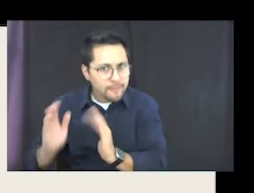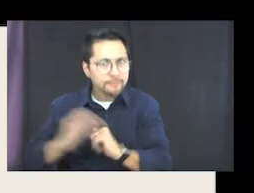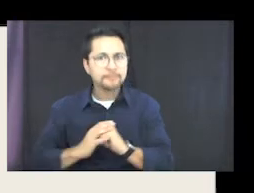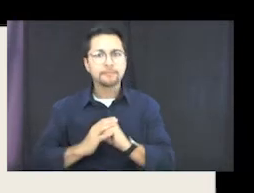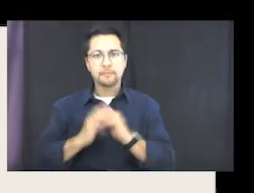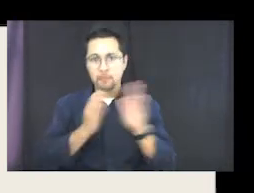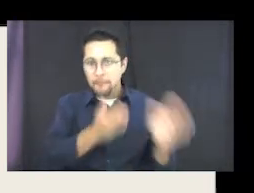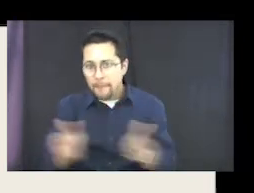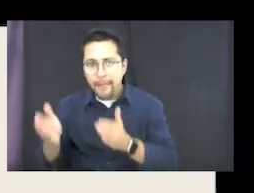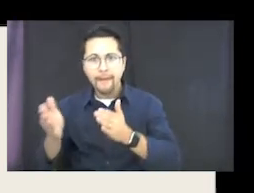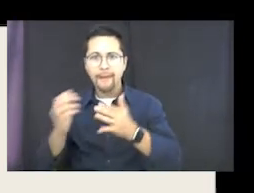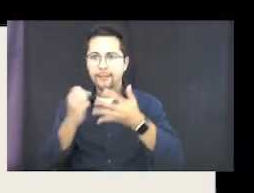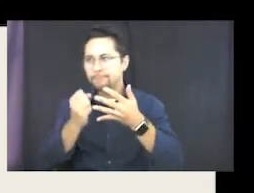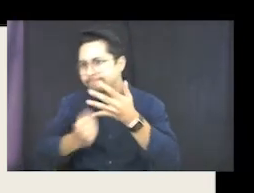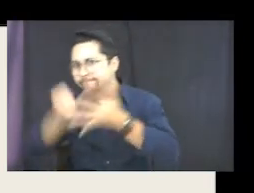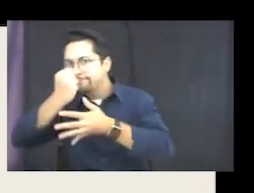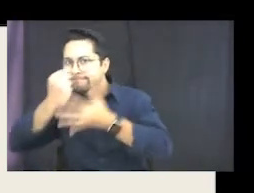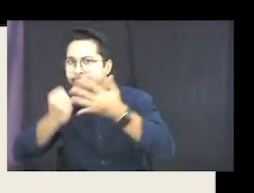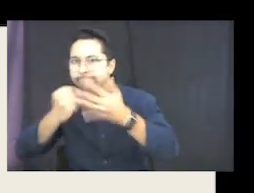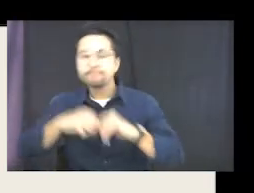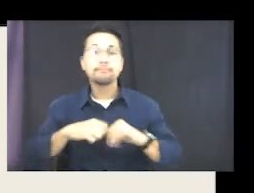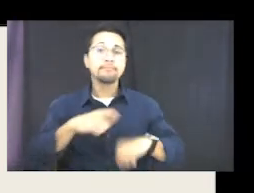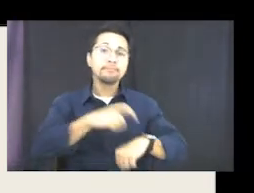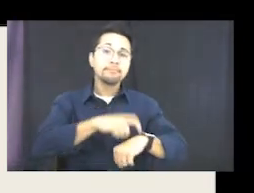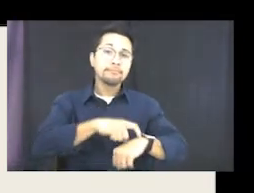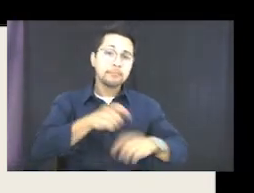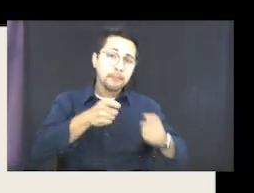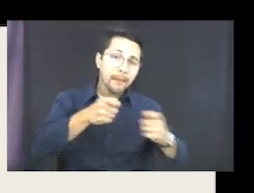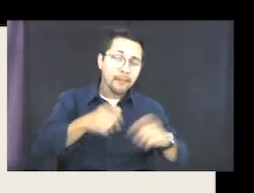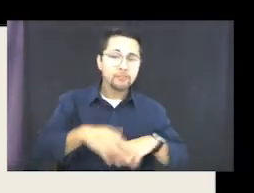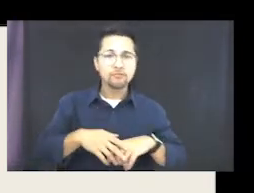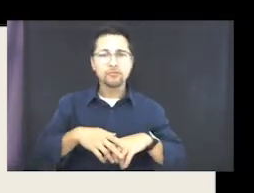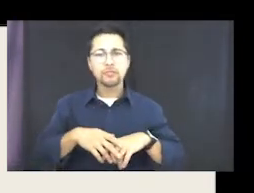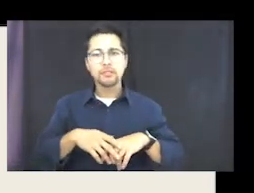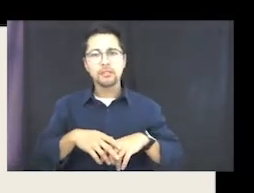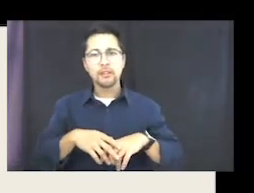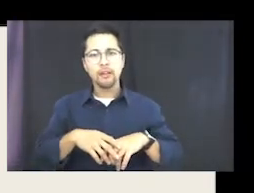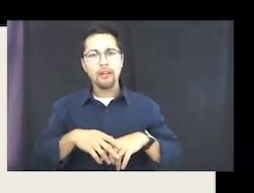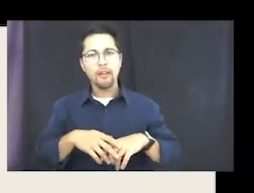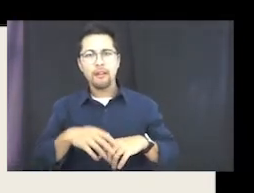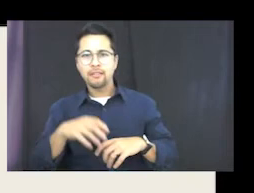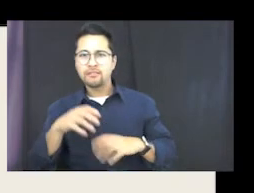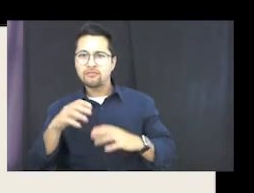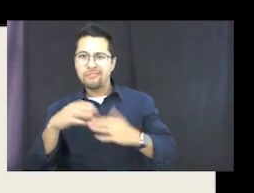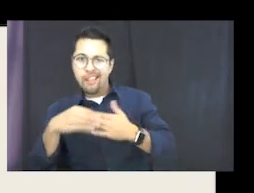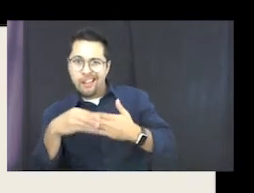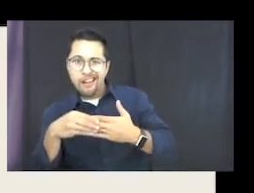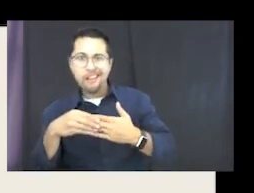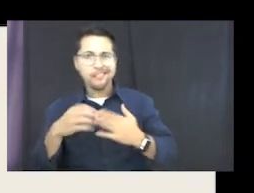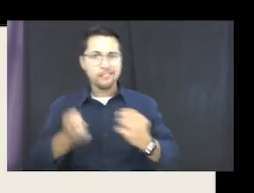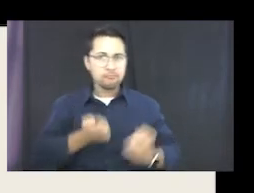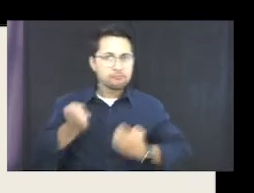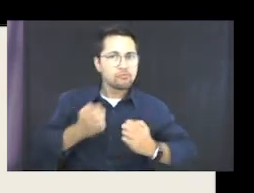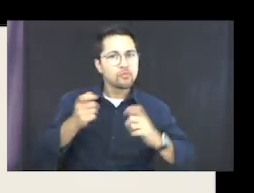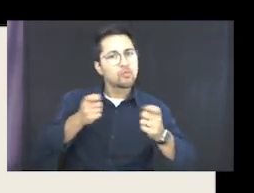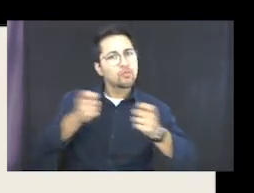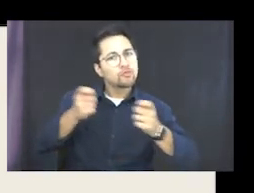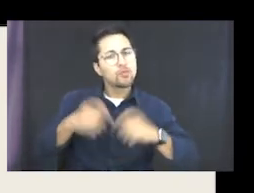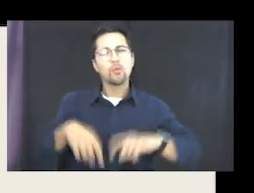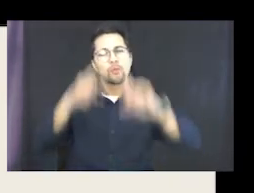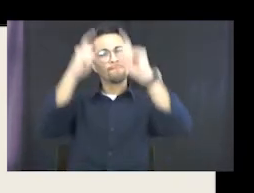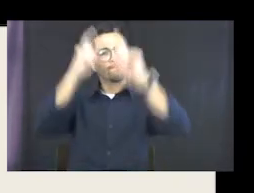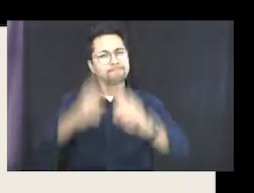planning and prioritization, time management, inhibition, shifting and flexibility, emotional control, goal-directed